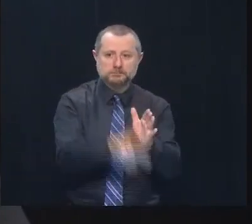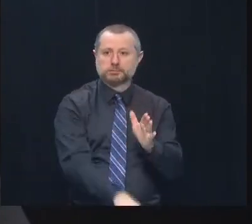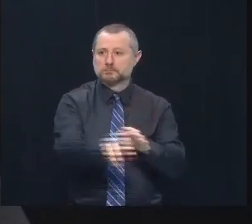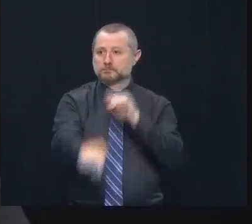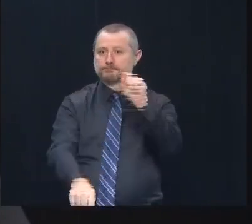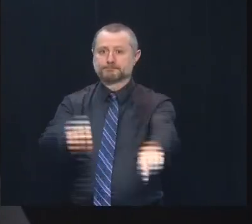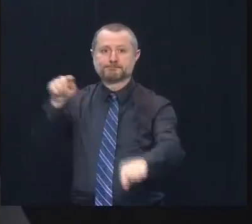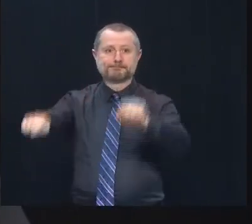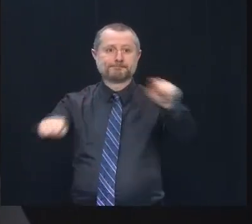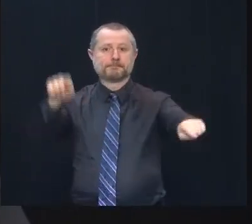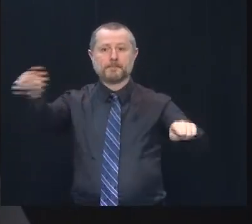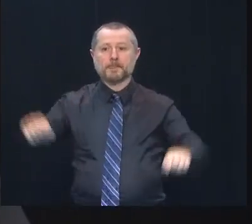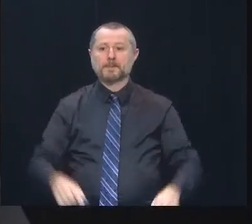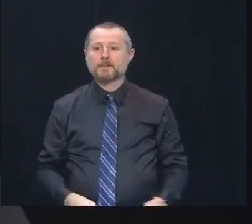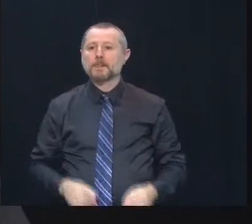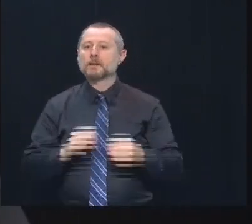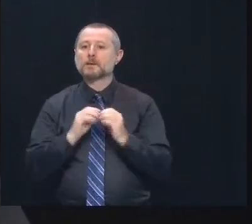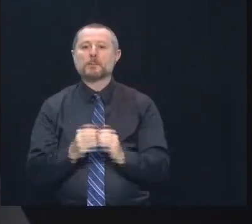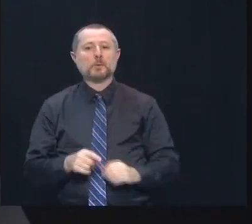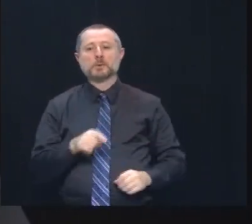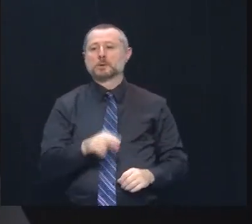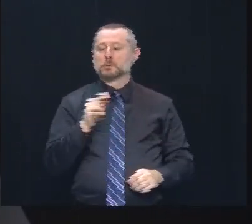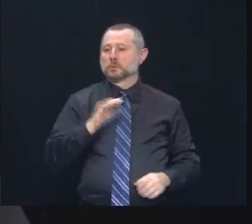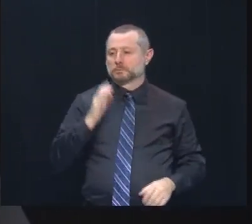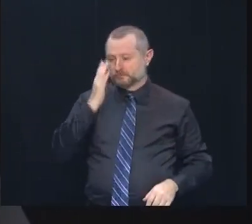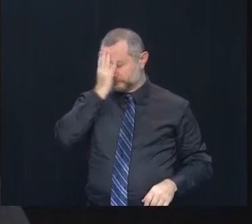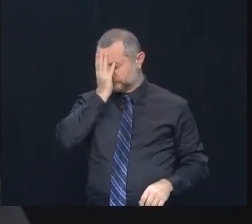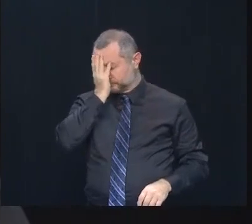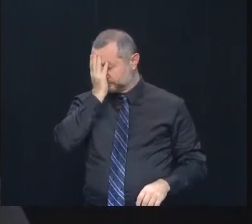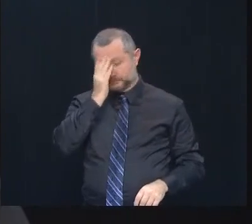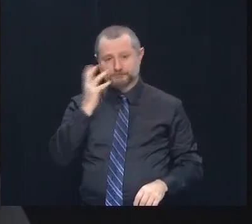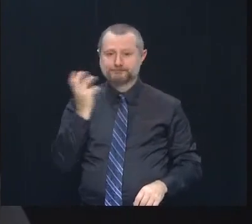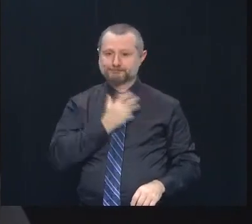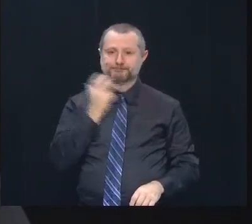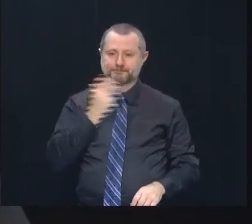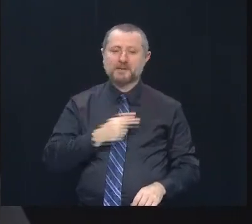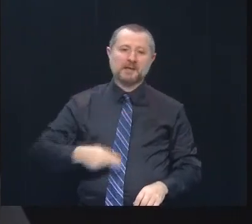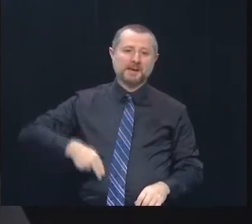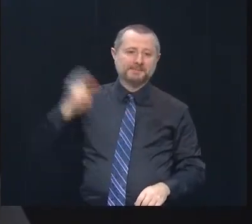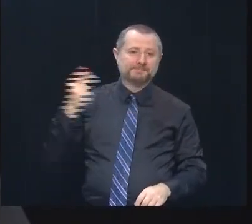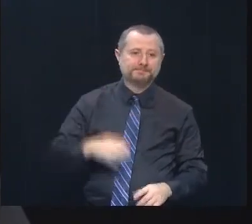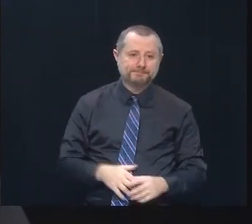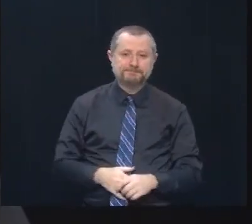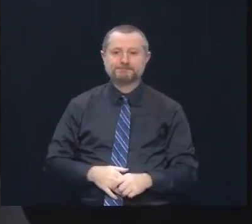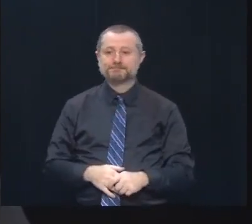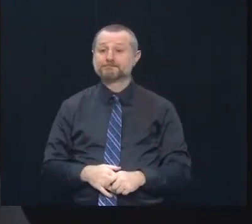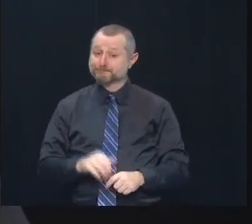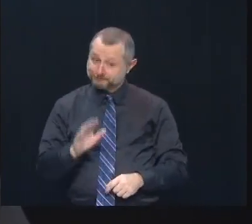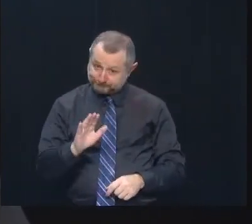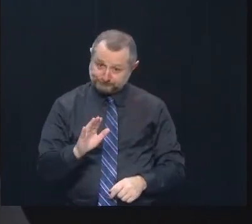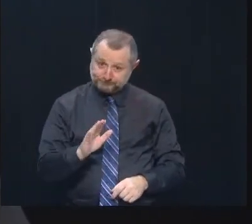Just the numbers in New York City were higher. Thank God